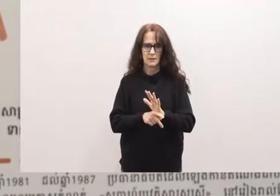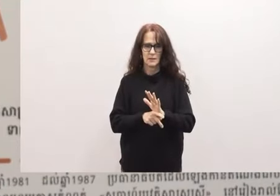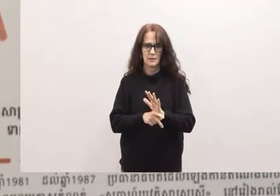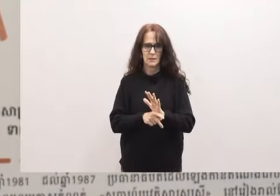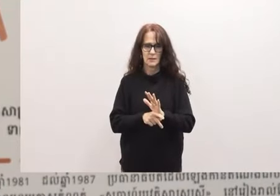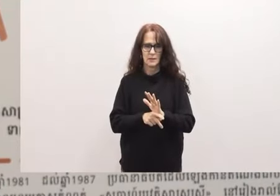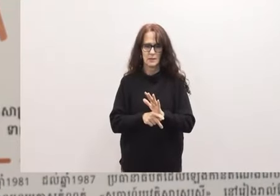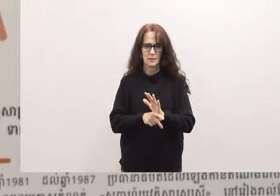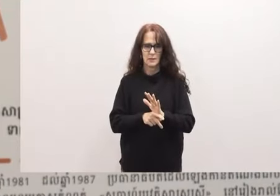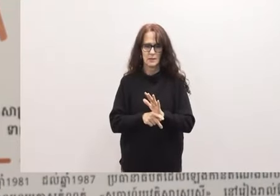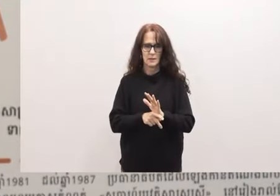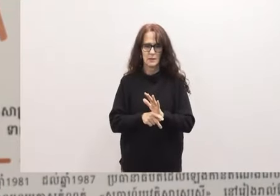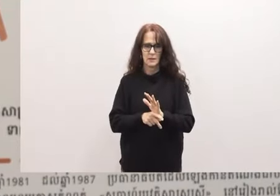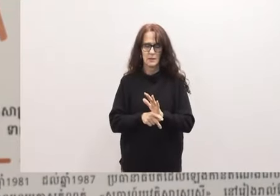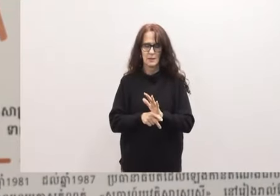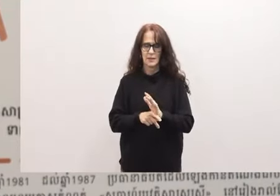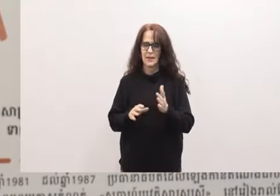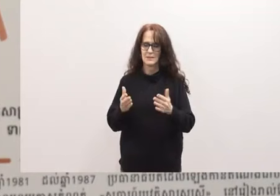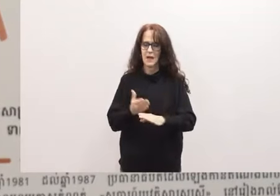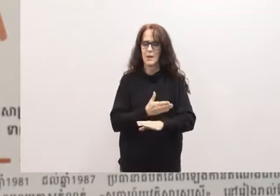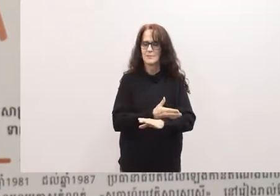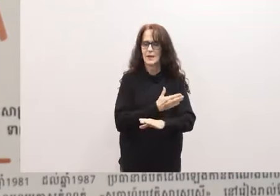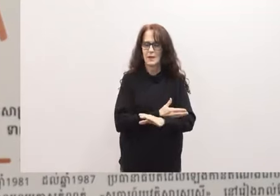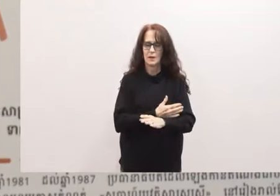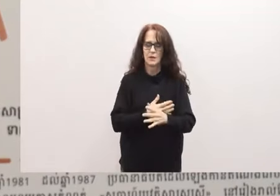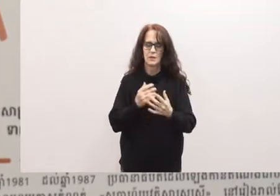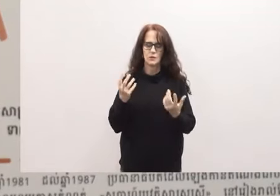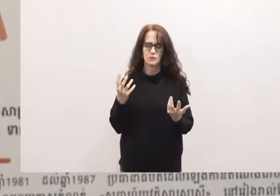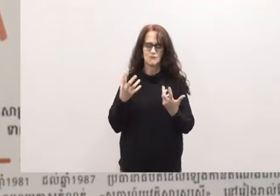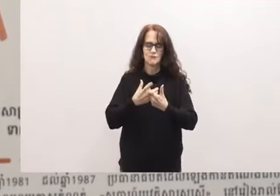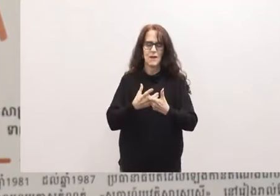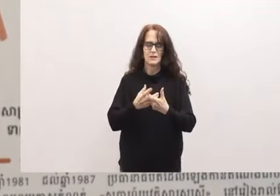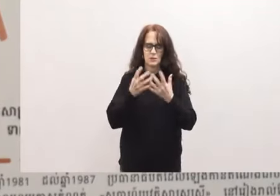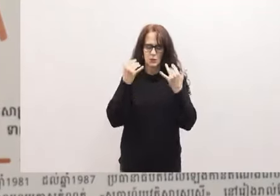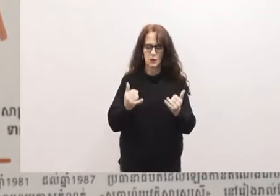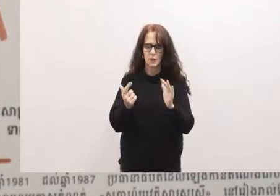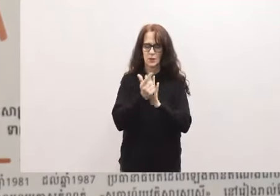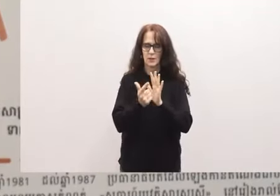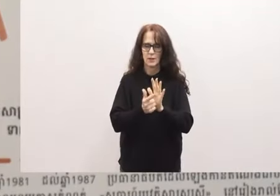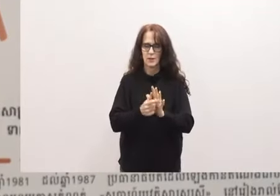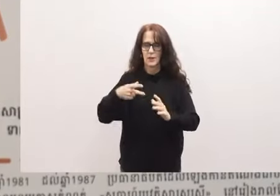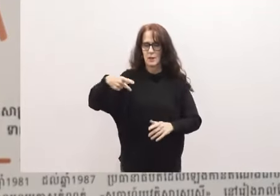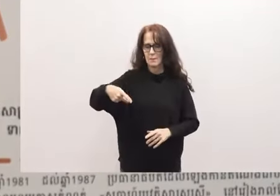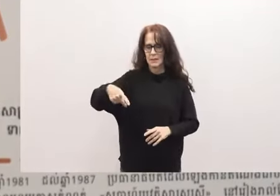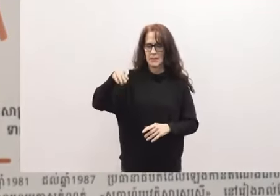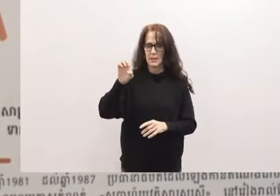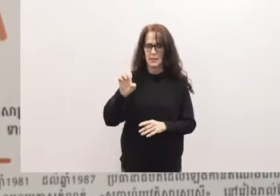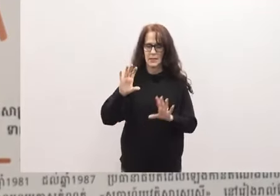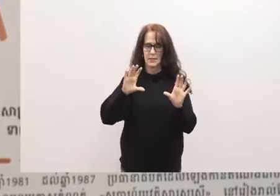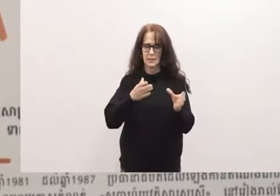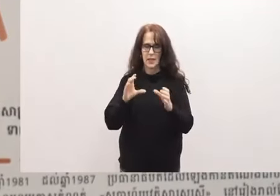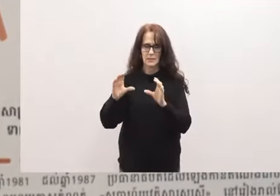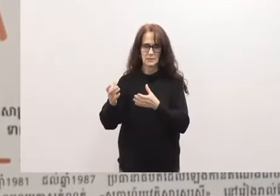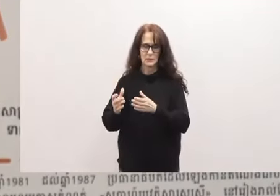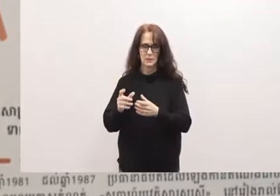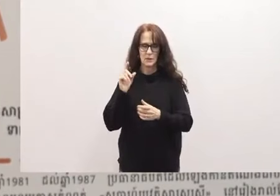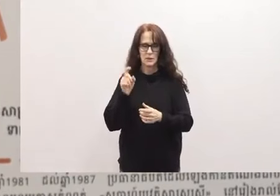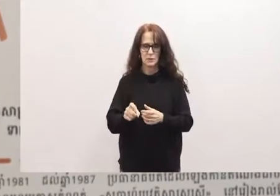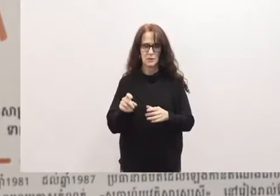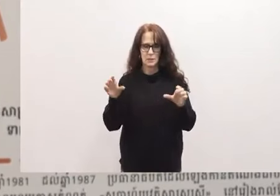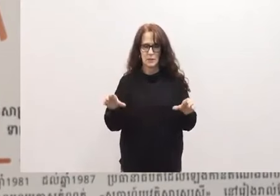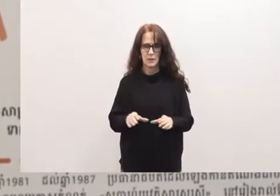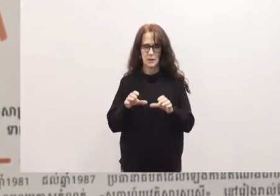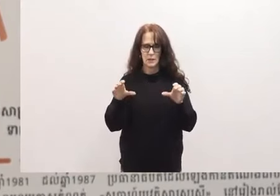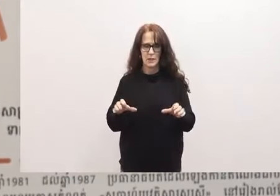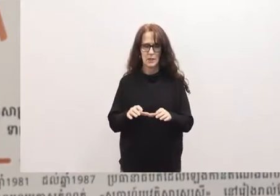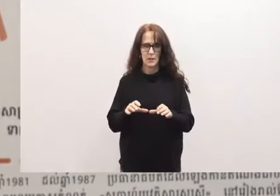is updated to align to current legislation. It now states that physical education classes shall be